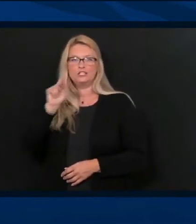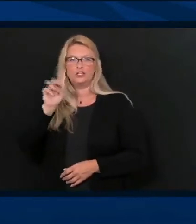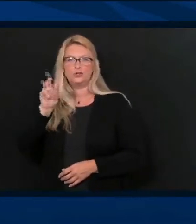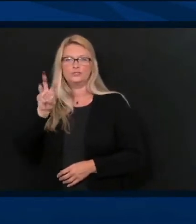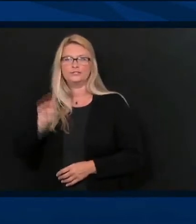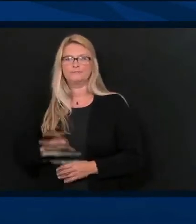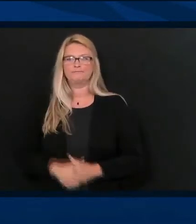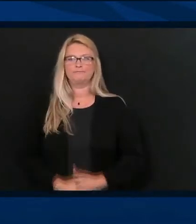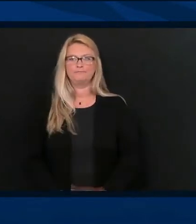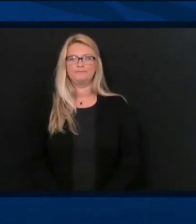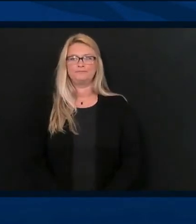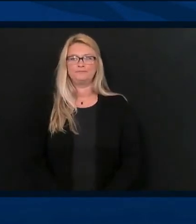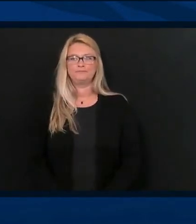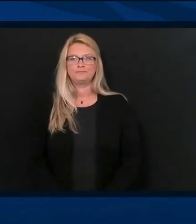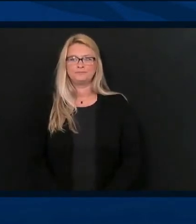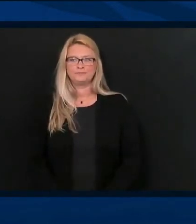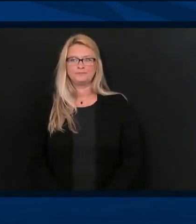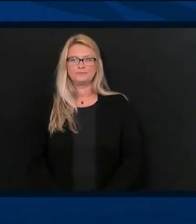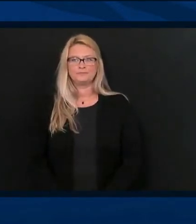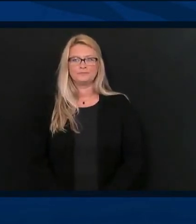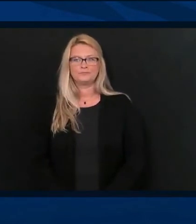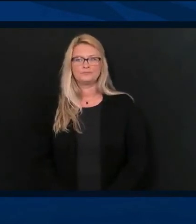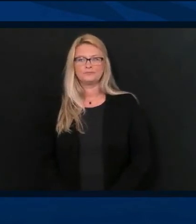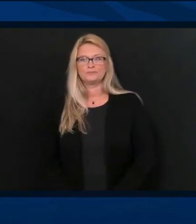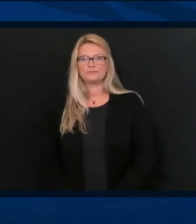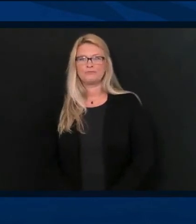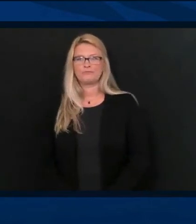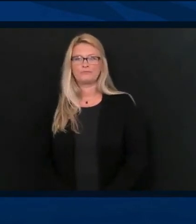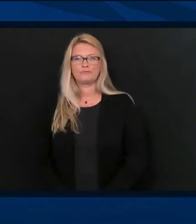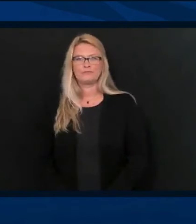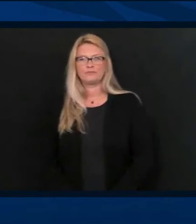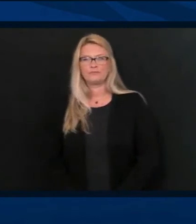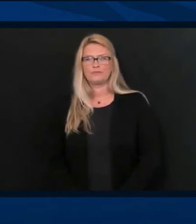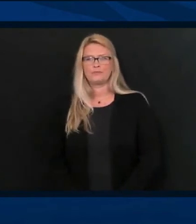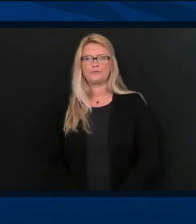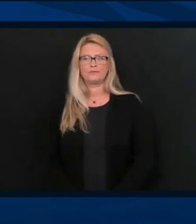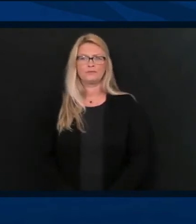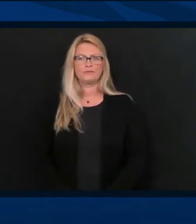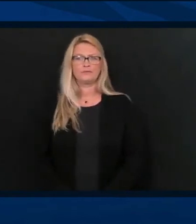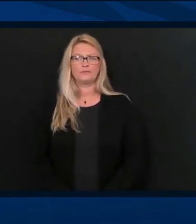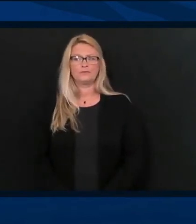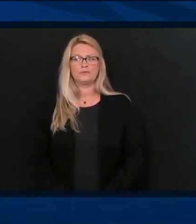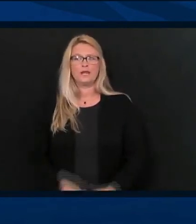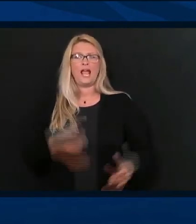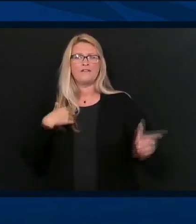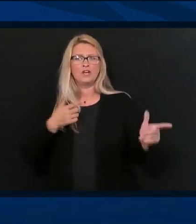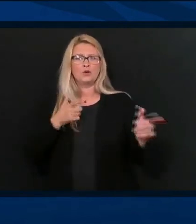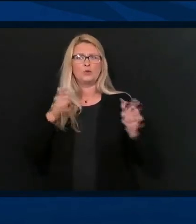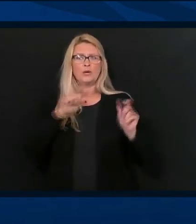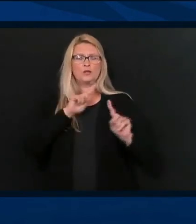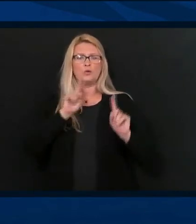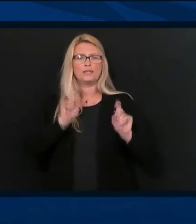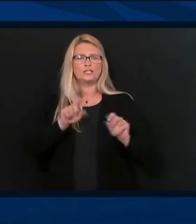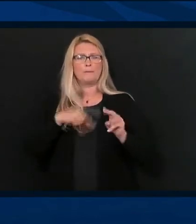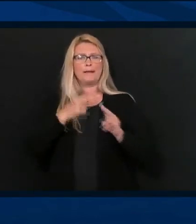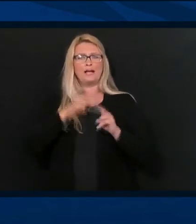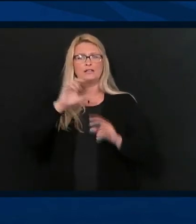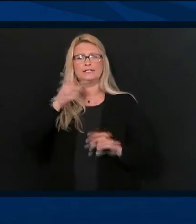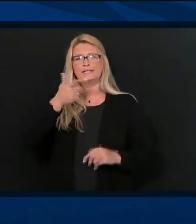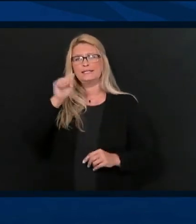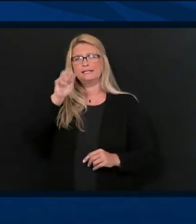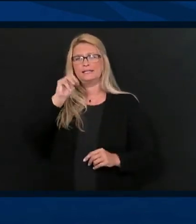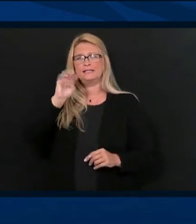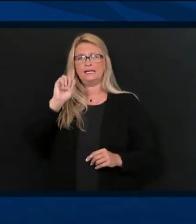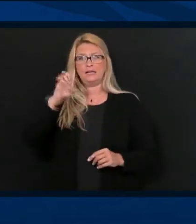Good afternoon, Matthew Young with the West Virginia Daily News. I just had a quick question about the Game Changer Virtual Summit that premiered earlier in the